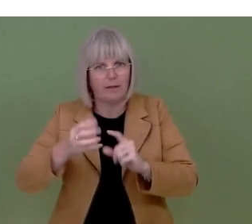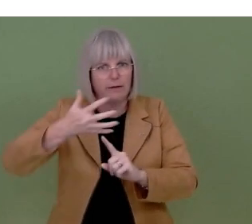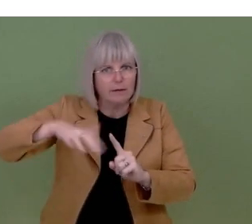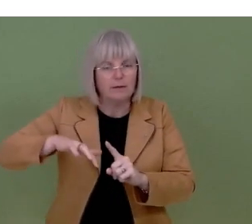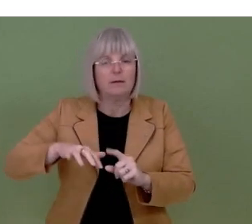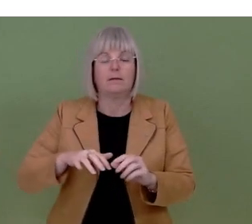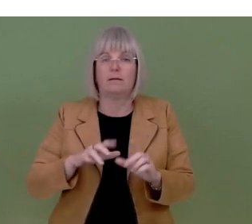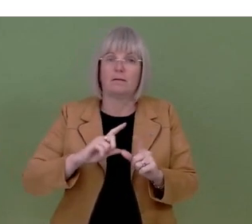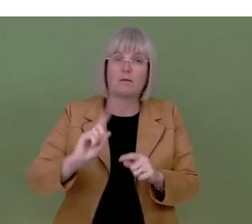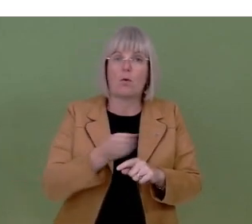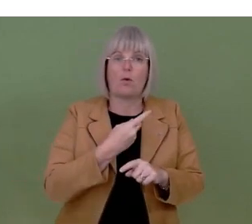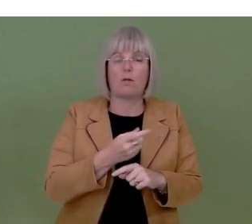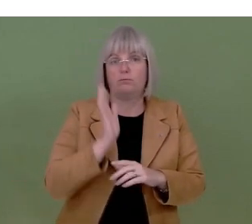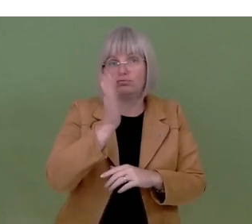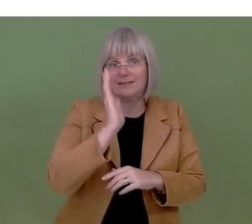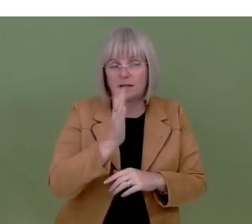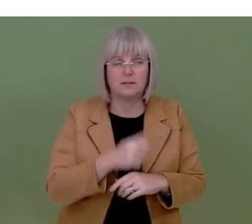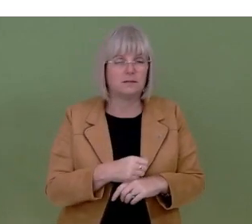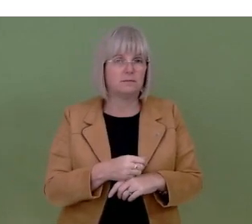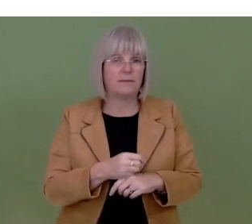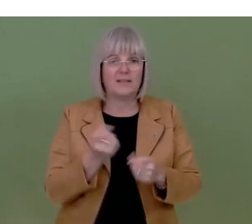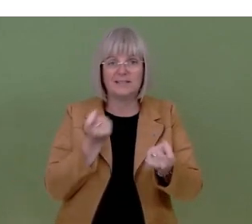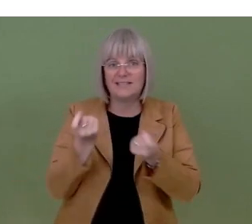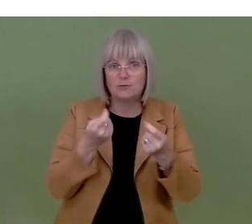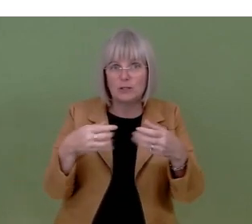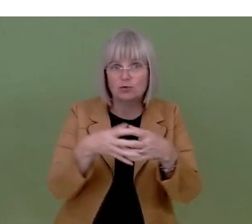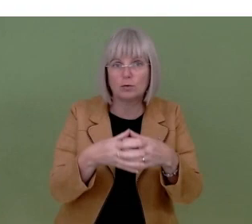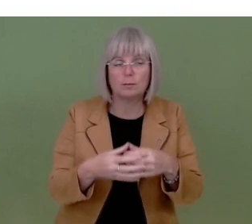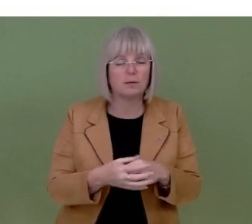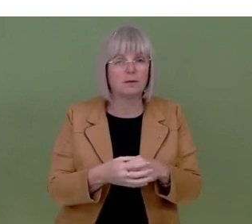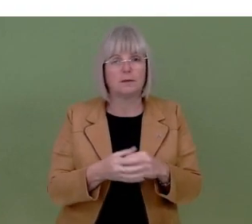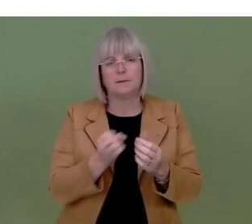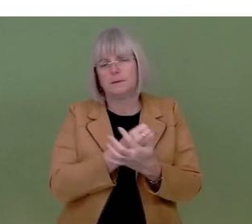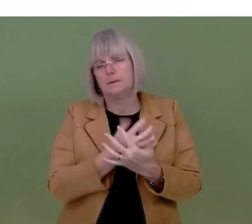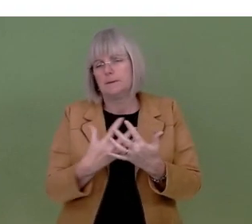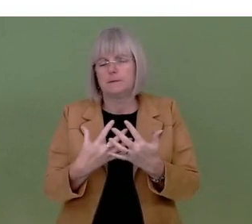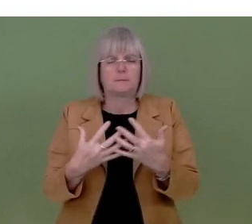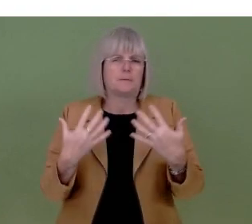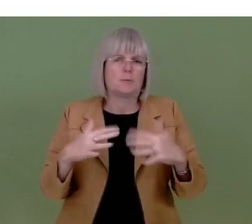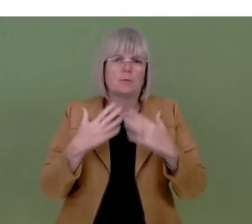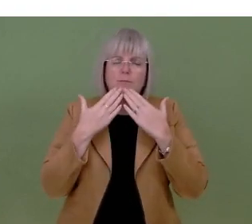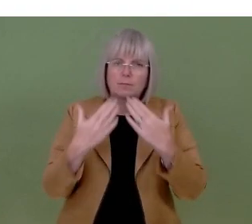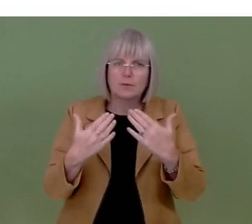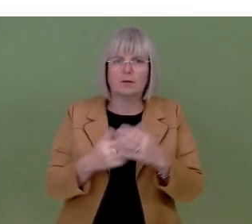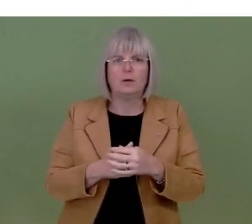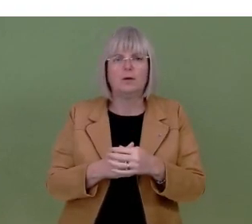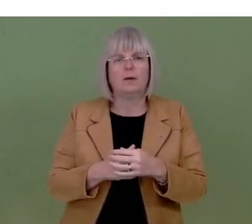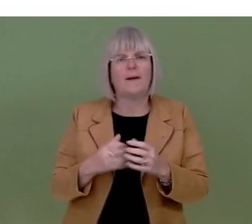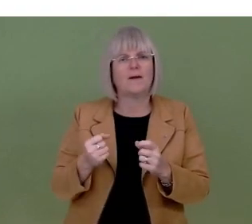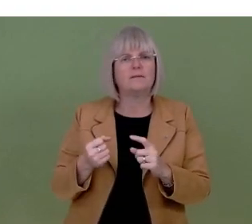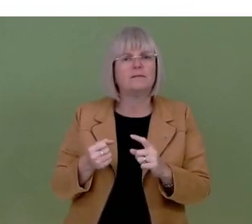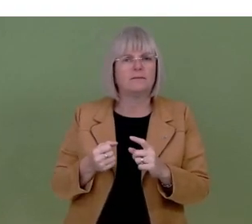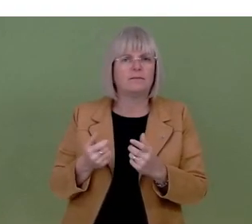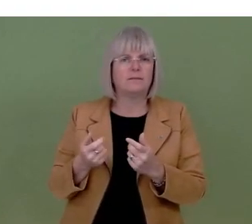presented, convened sessions, the steering group for the week. Behind the scenes, just to particularly pick